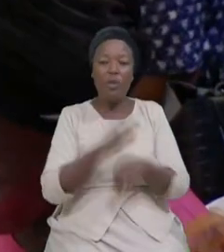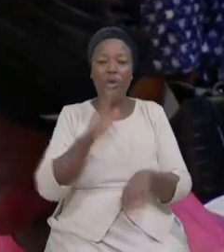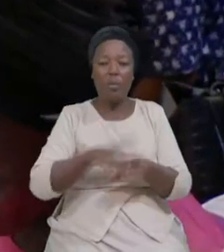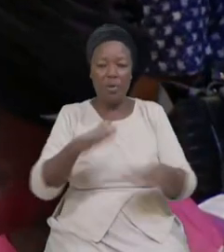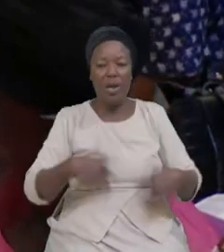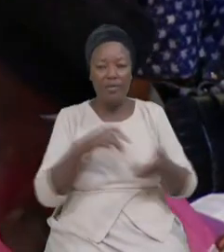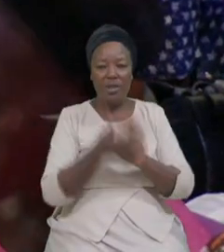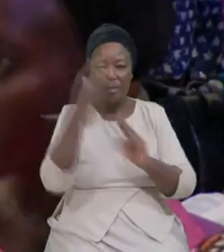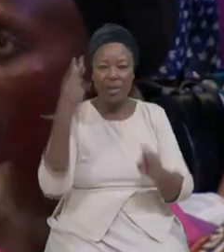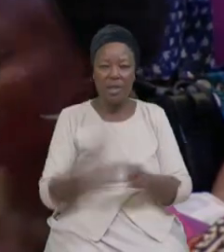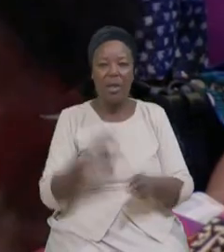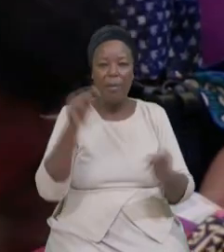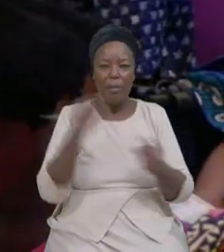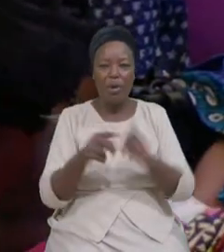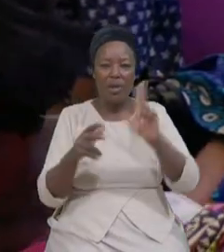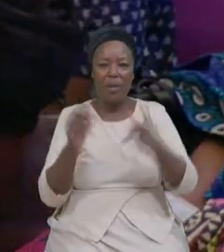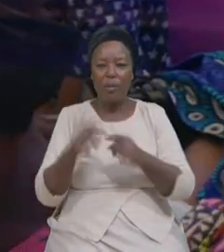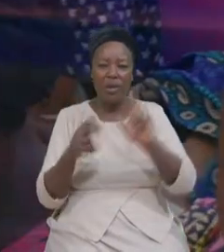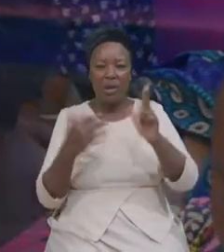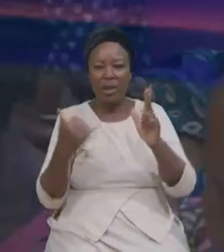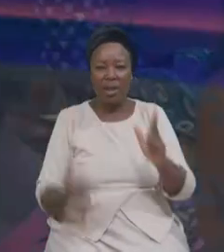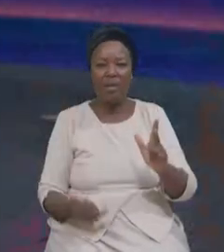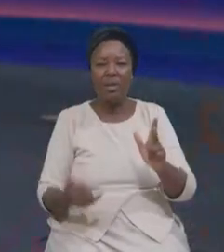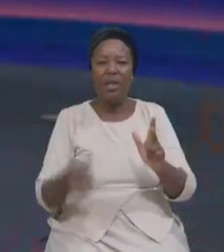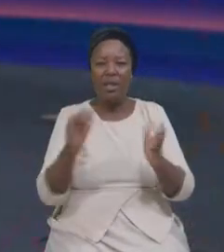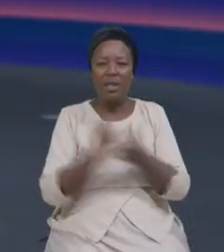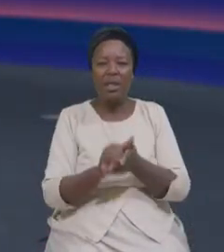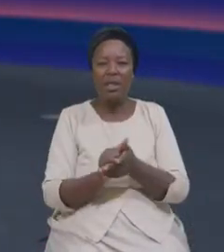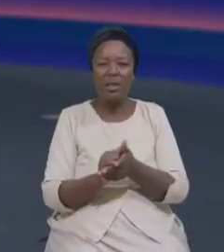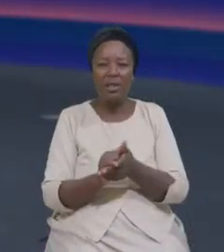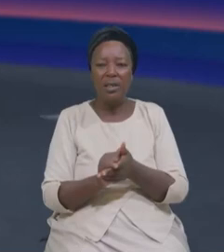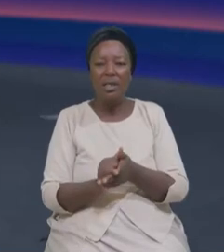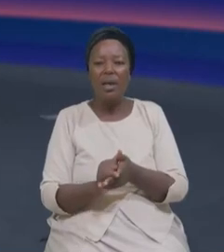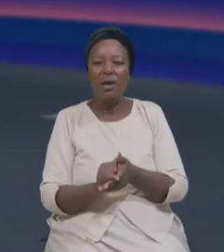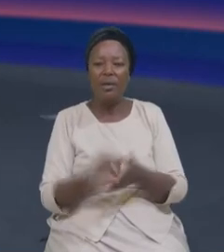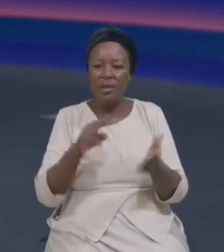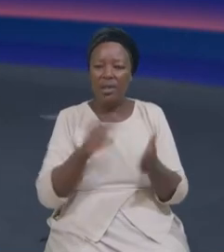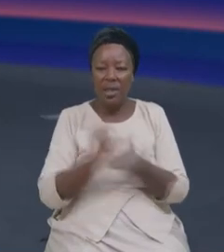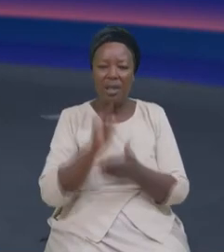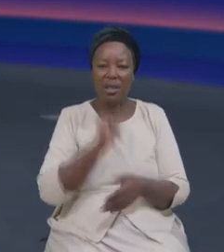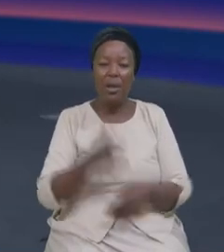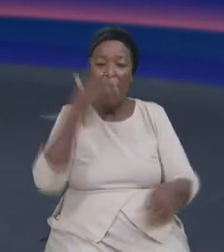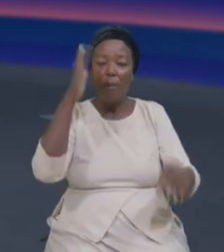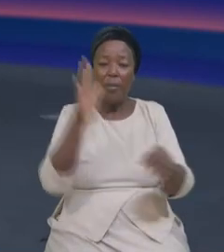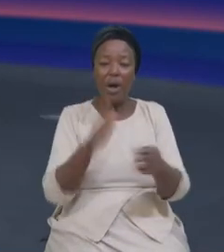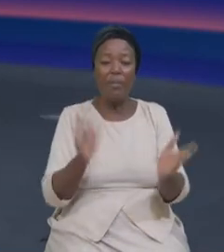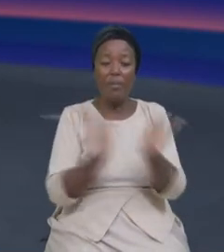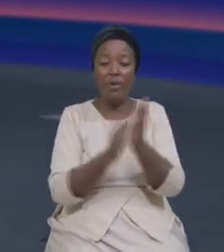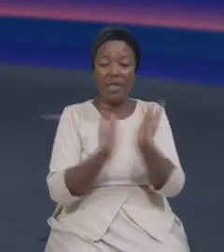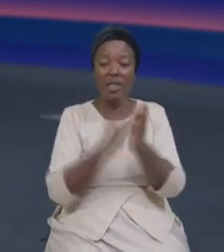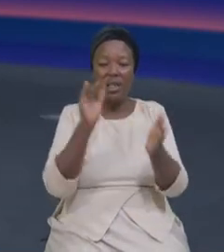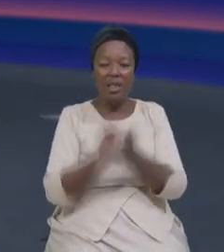point number 3 now. Point number 3, I'm looking at praises that bring marvelous